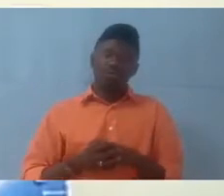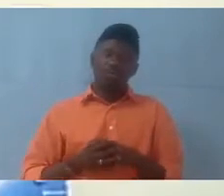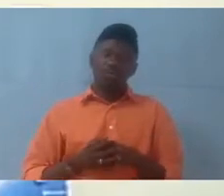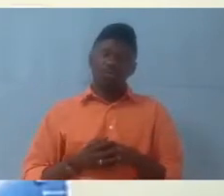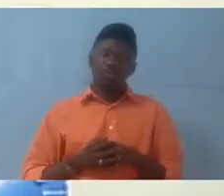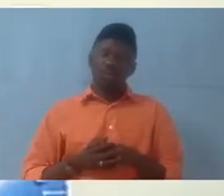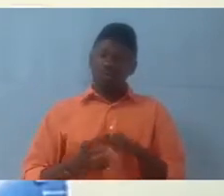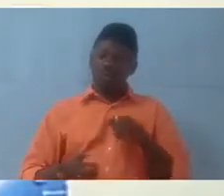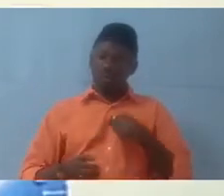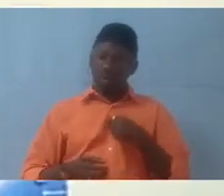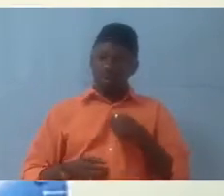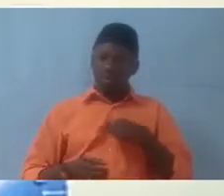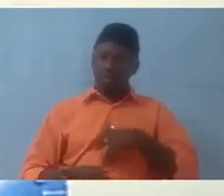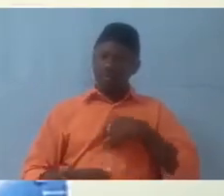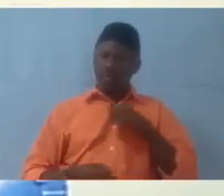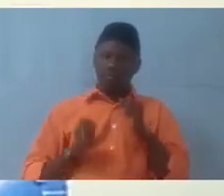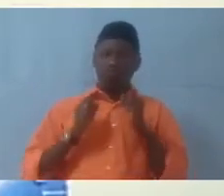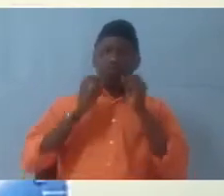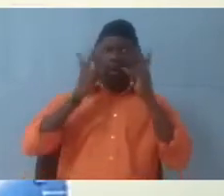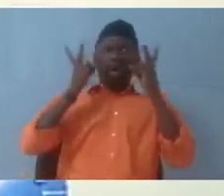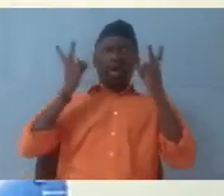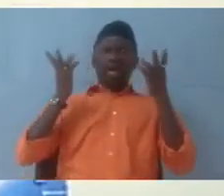I was surprised.